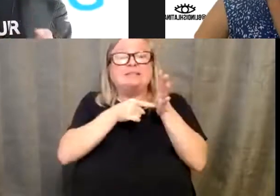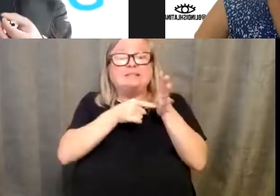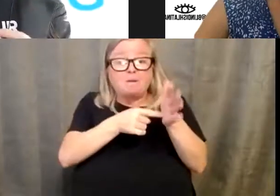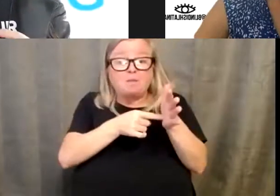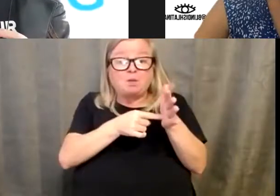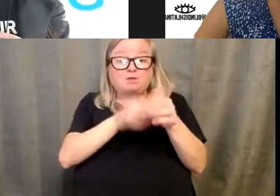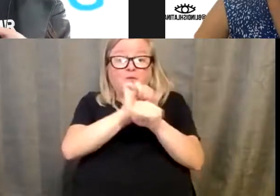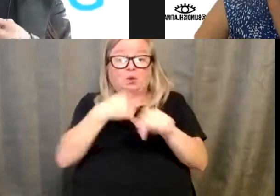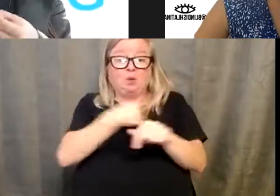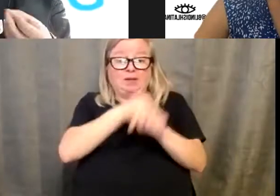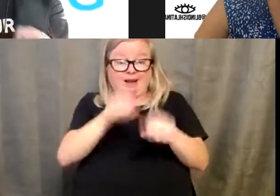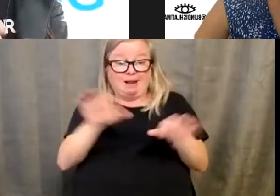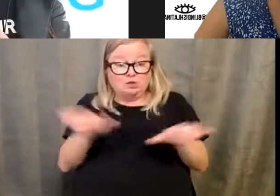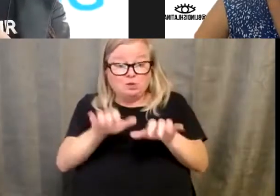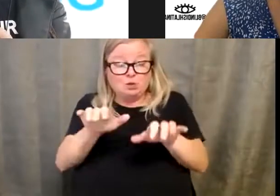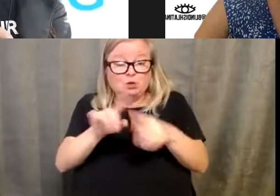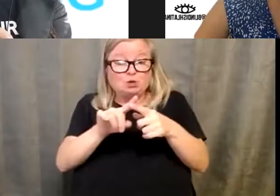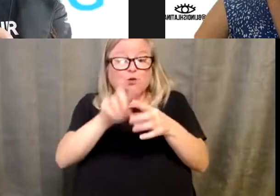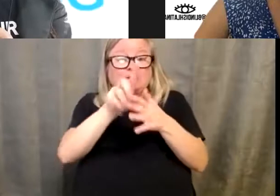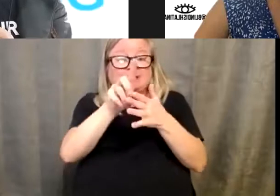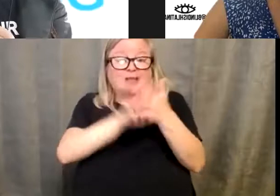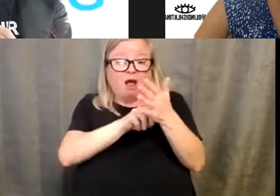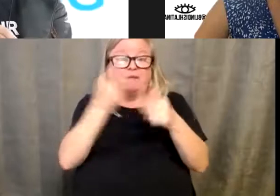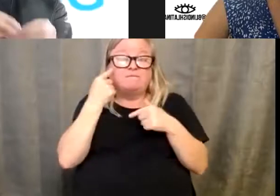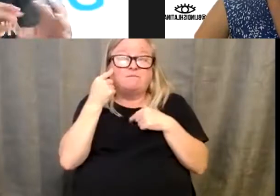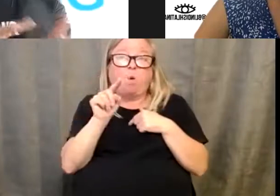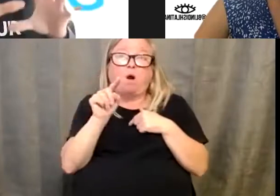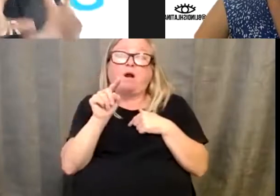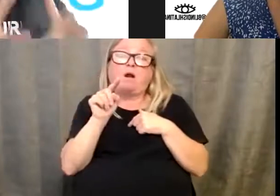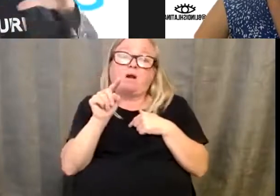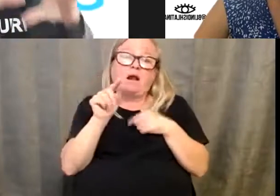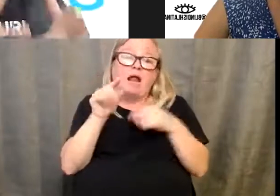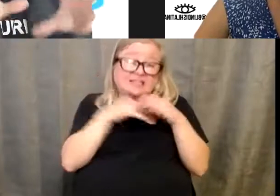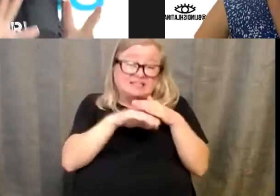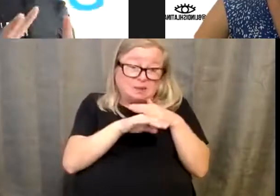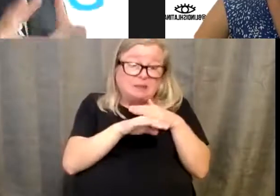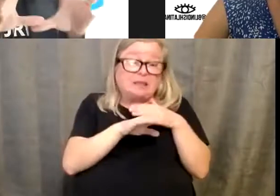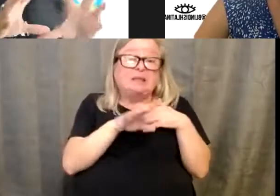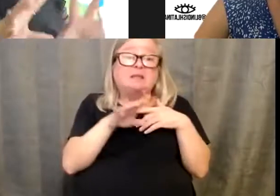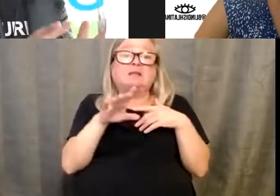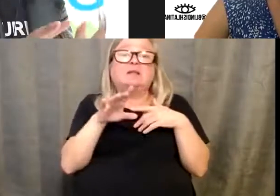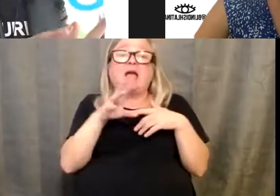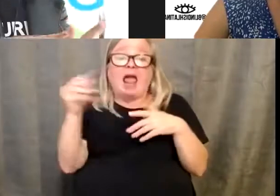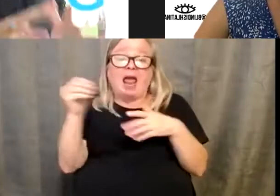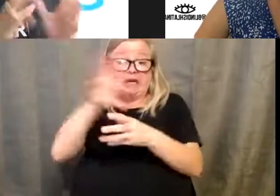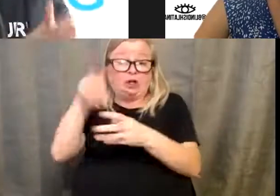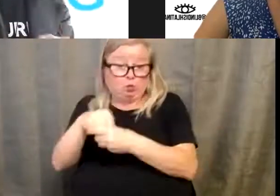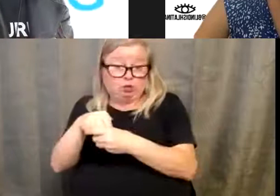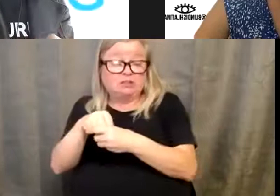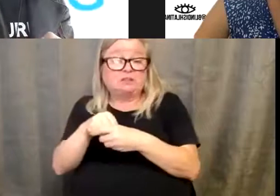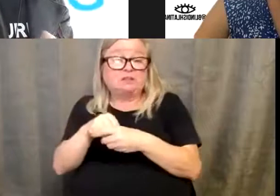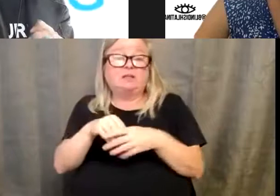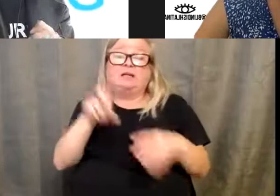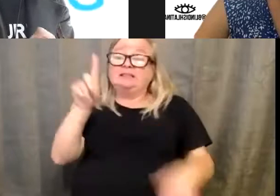we can do to design for accessibility and inclusion, and